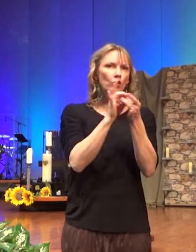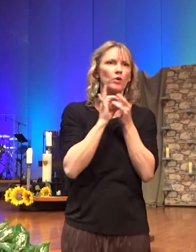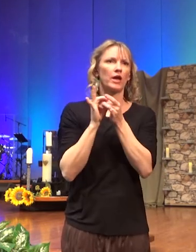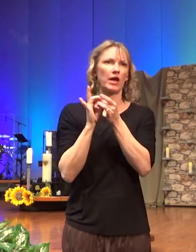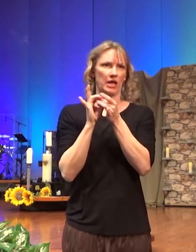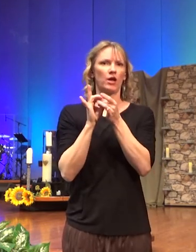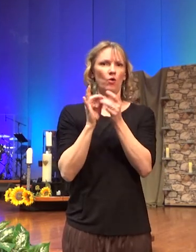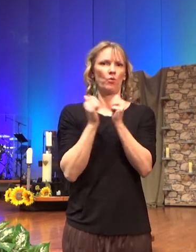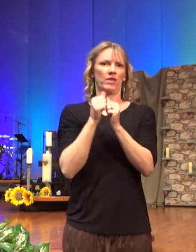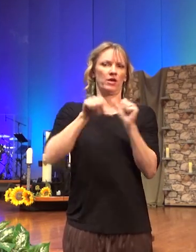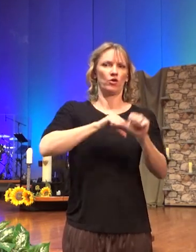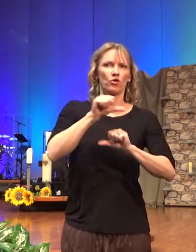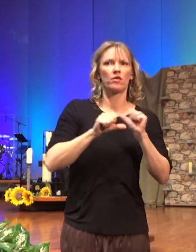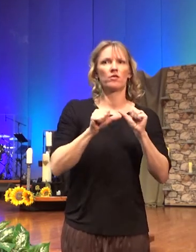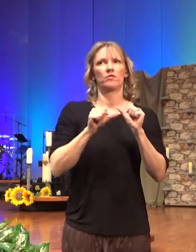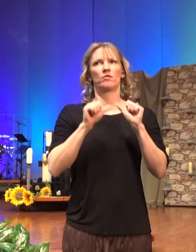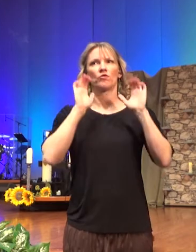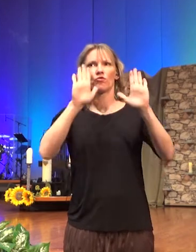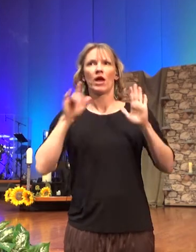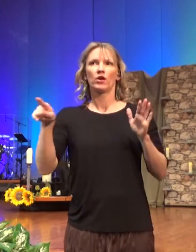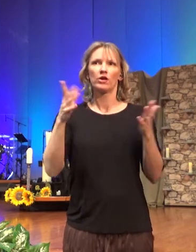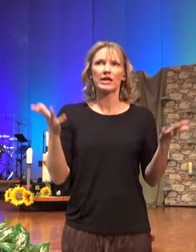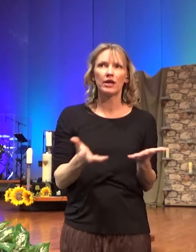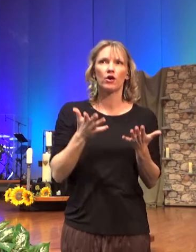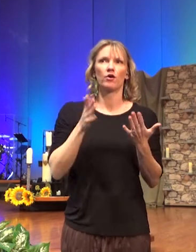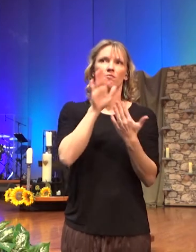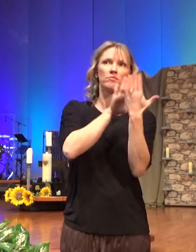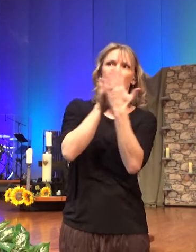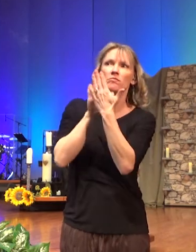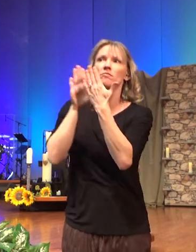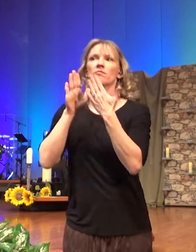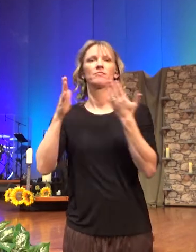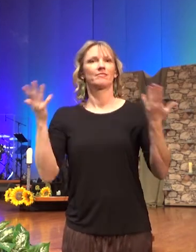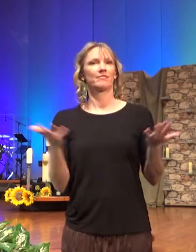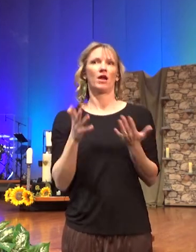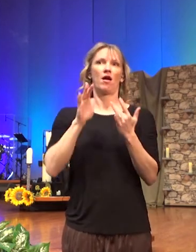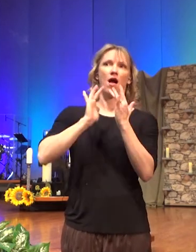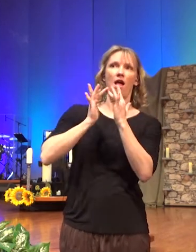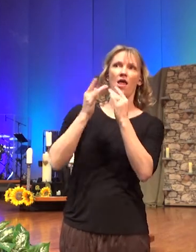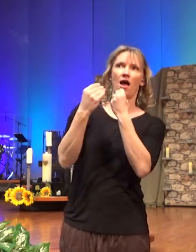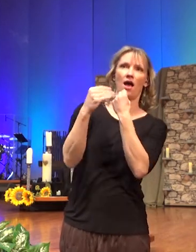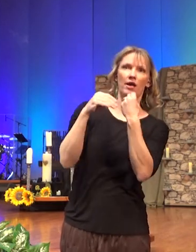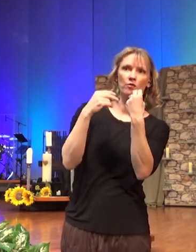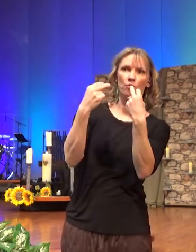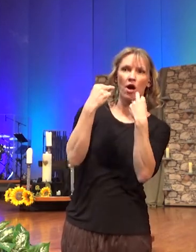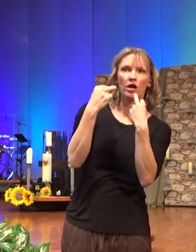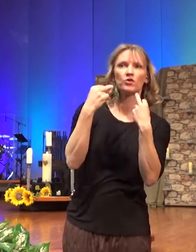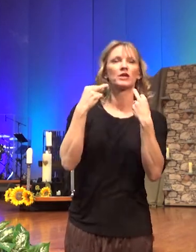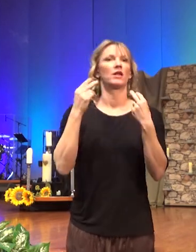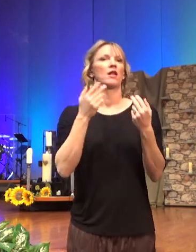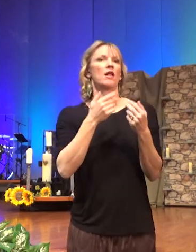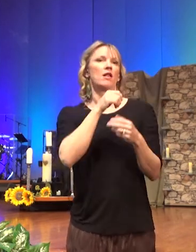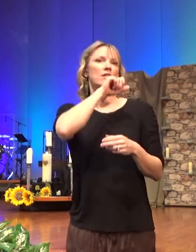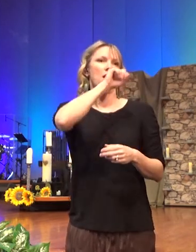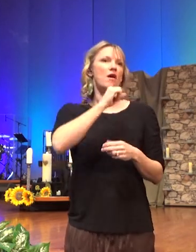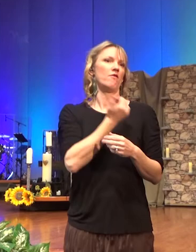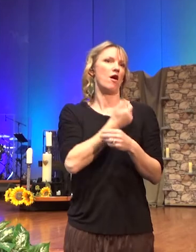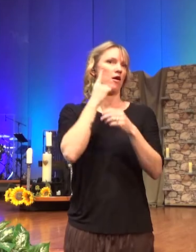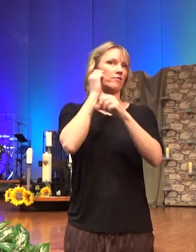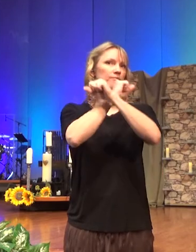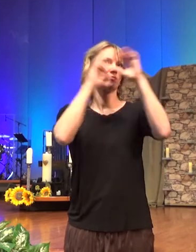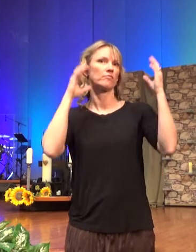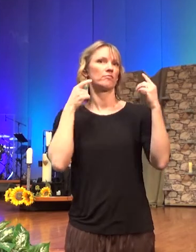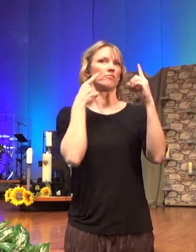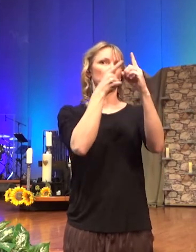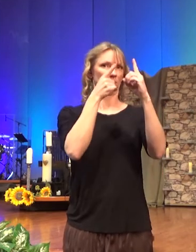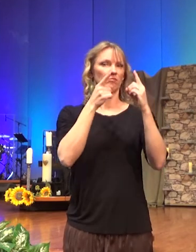oneness with one another. And what a wonderful reason to come together. We're so glad you're here in person, so glad you've come to be with us online. We love to recite our vision and